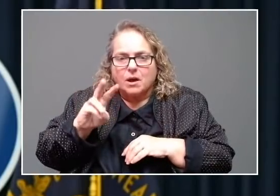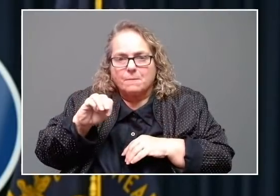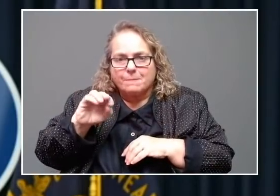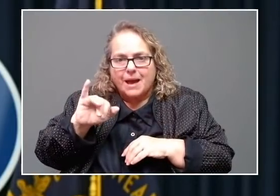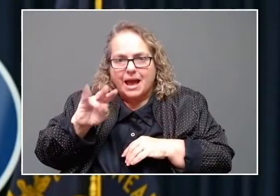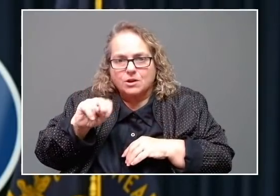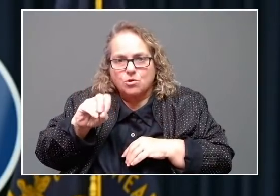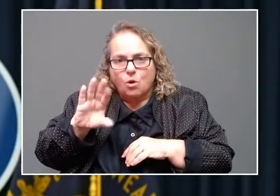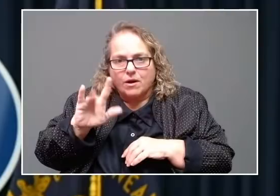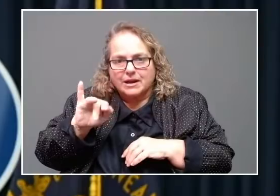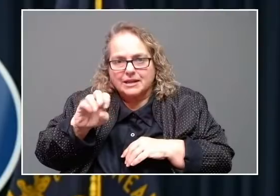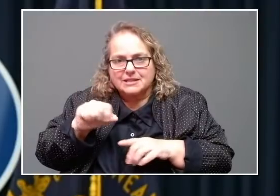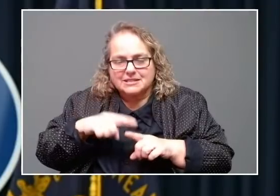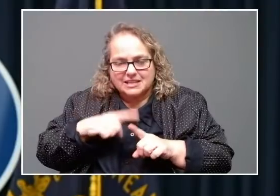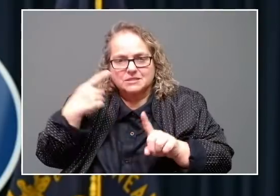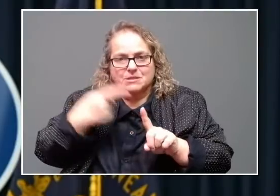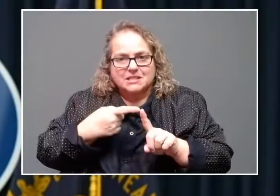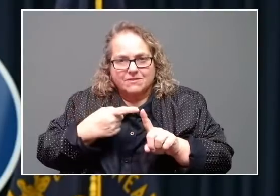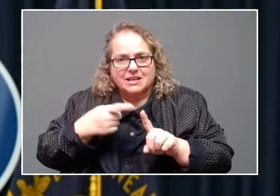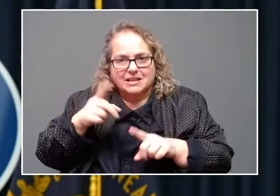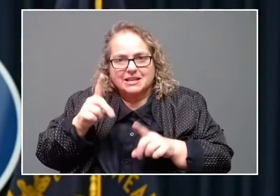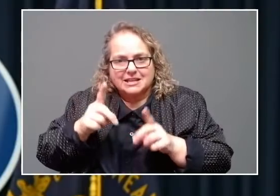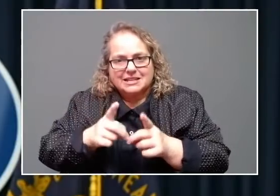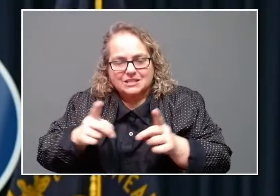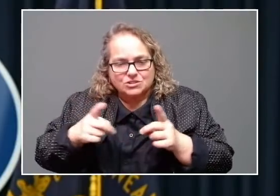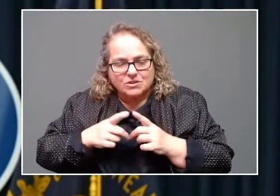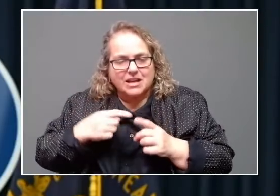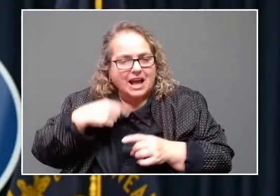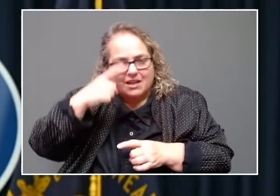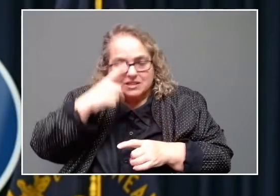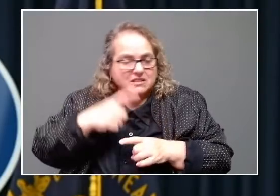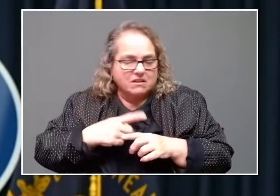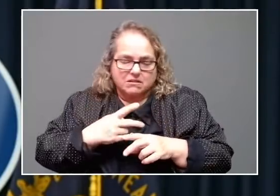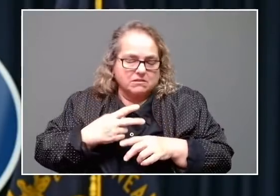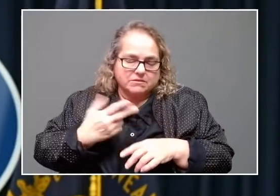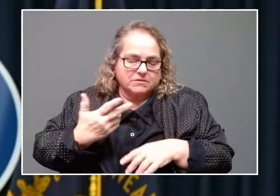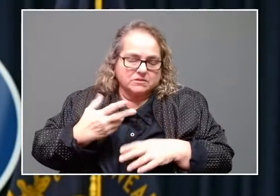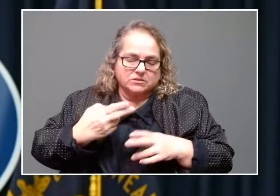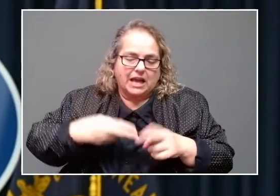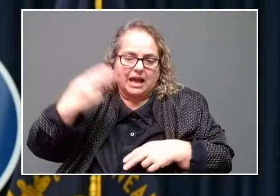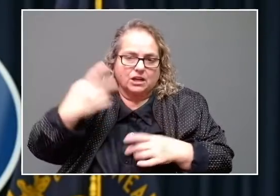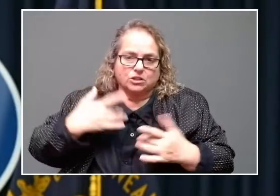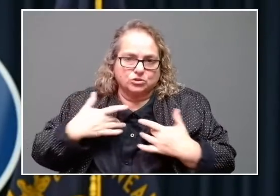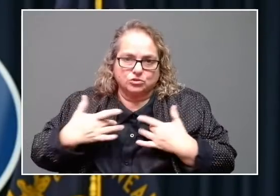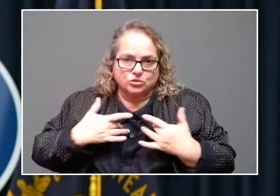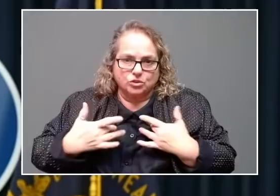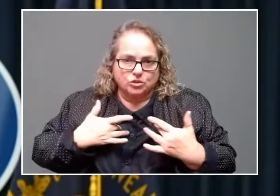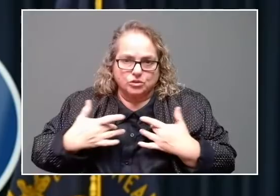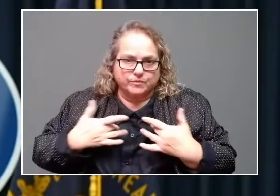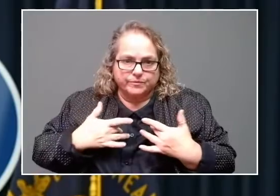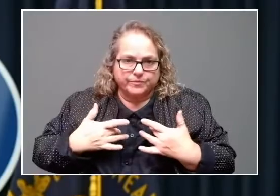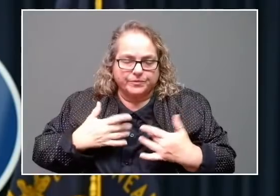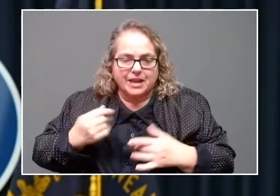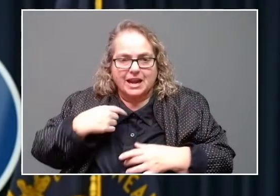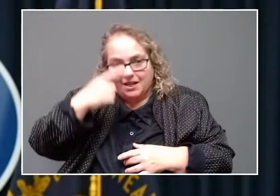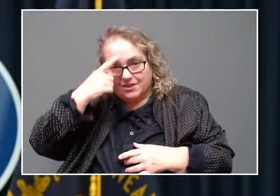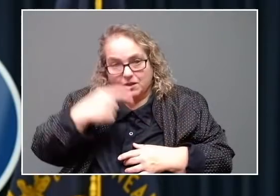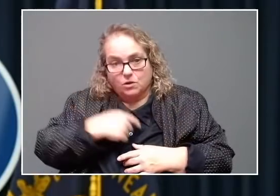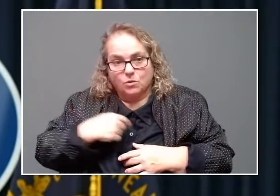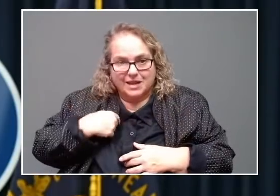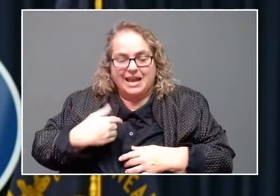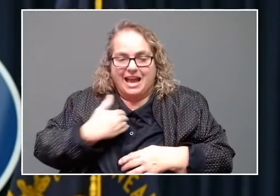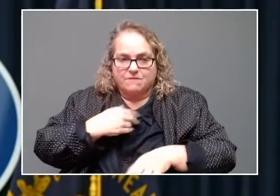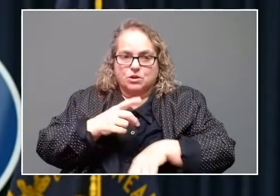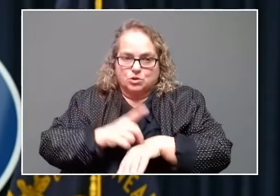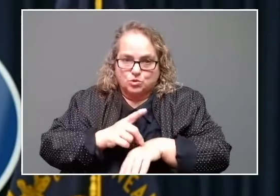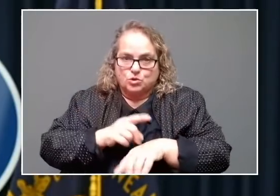specific districts. I think it's a real concern, and I think that we have a duty to ensure those